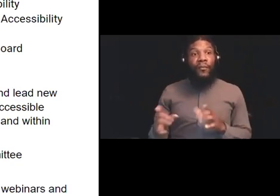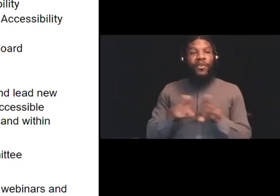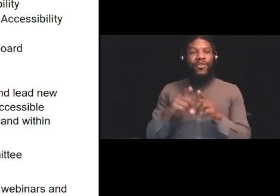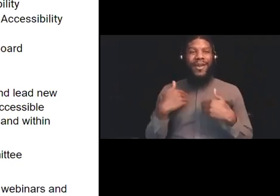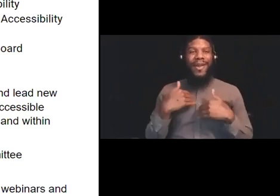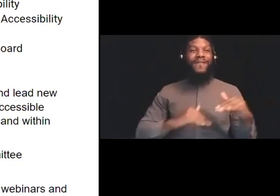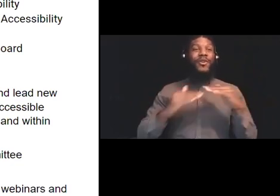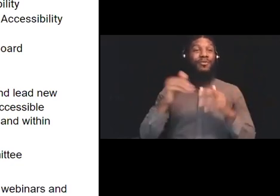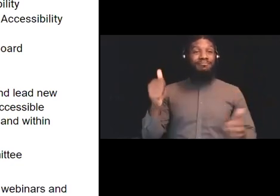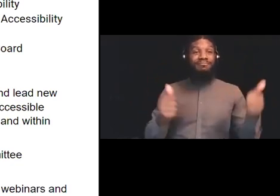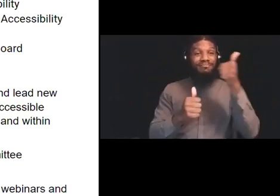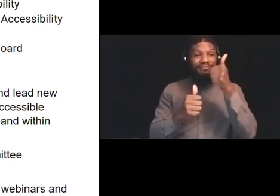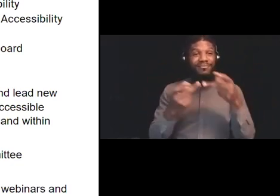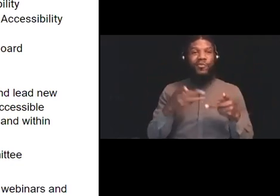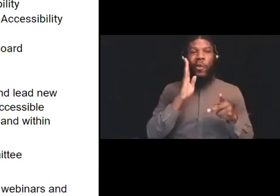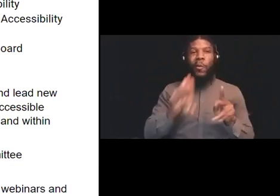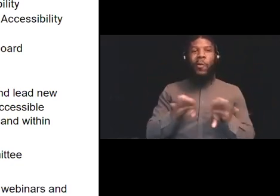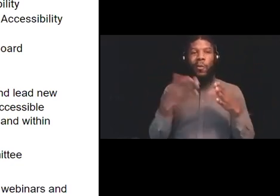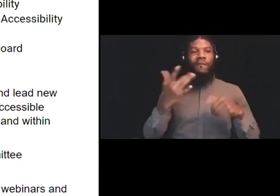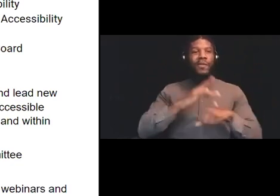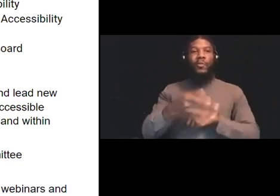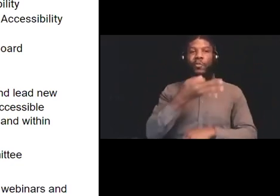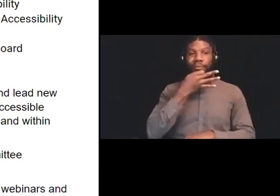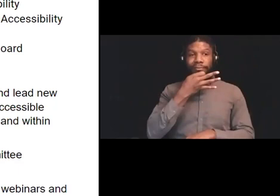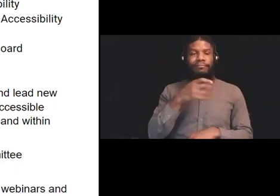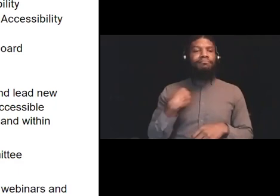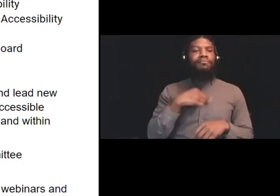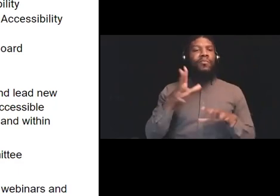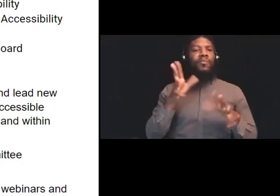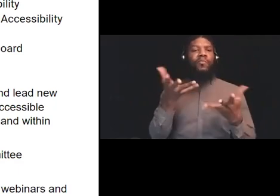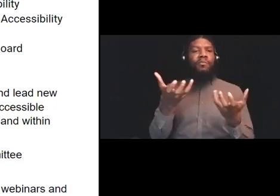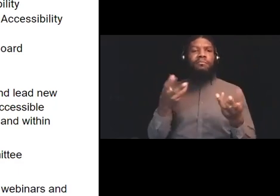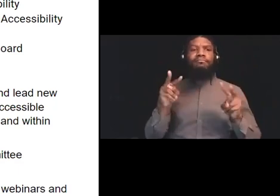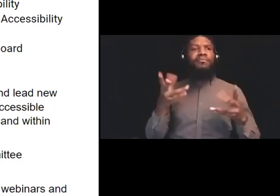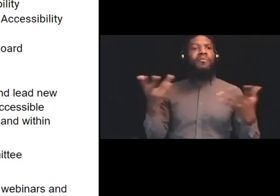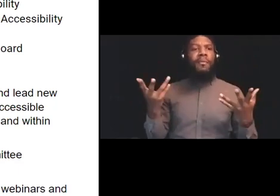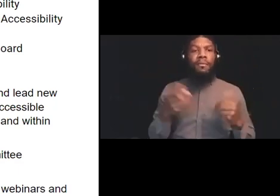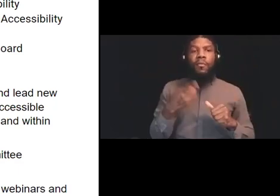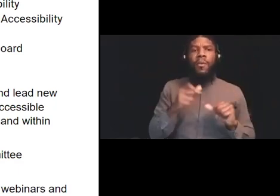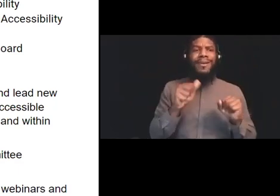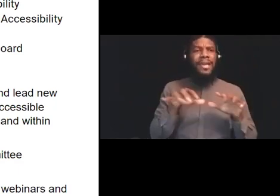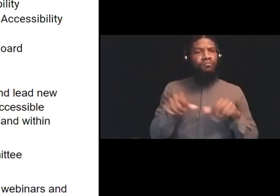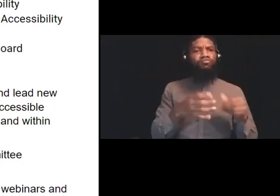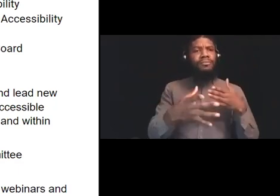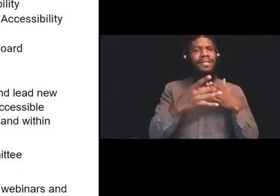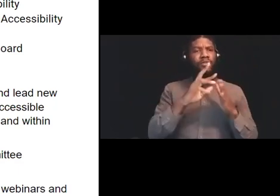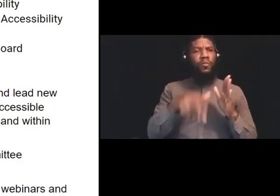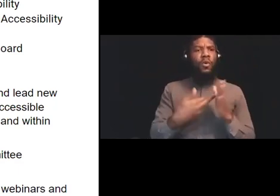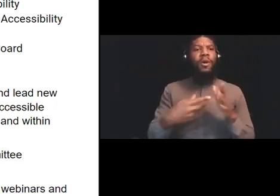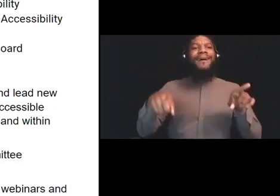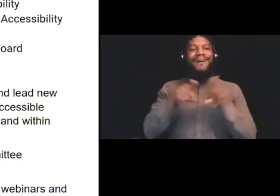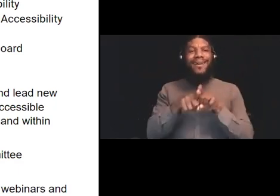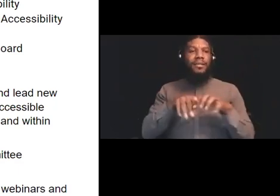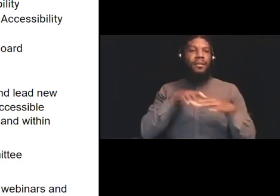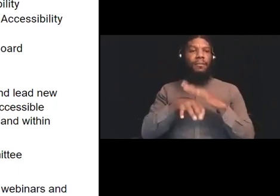co-chair position opening up. And so we're looking for somebody who can take a leadership role as accessibility